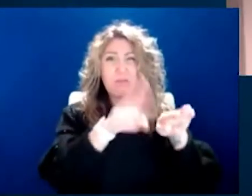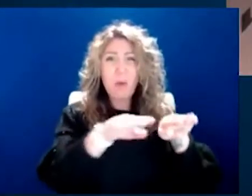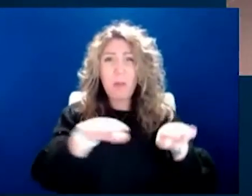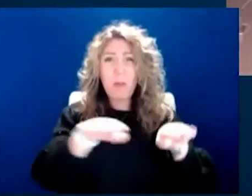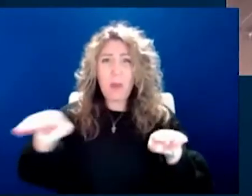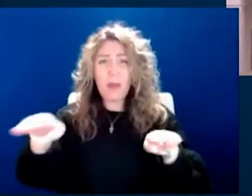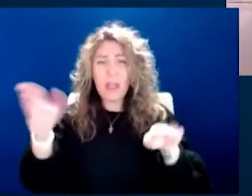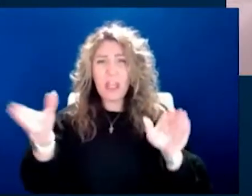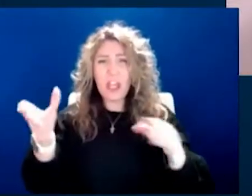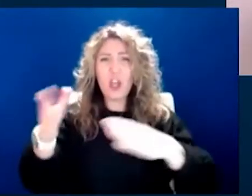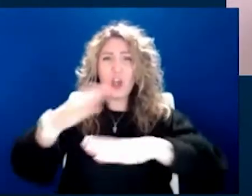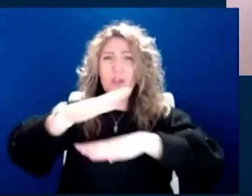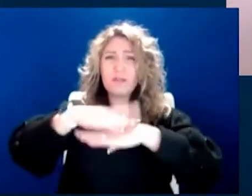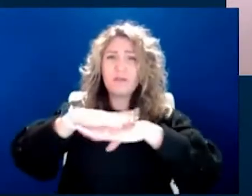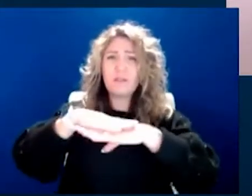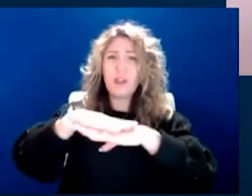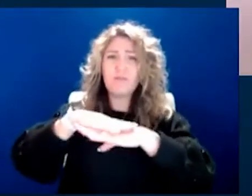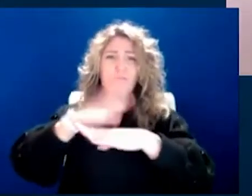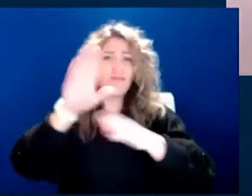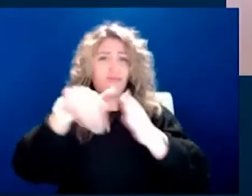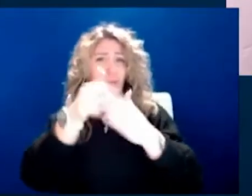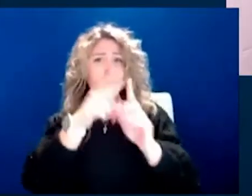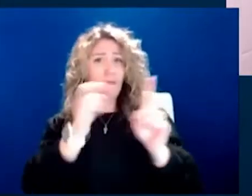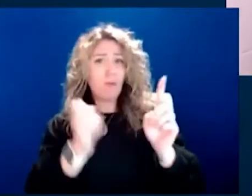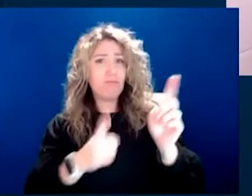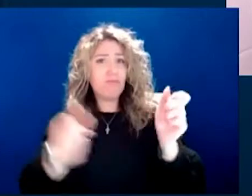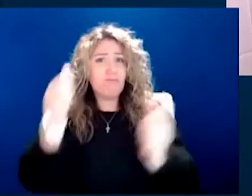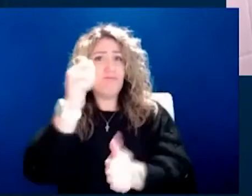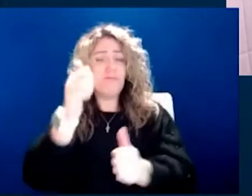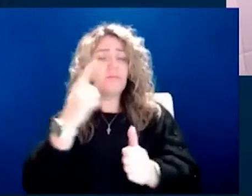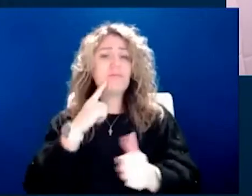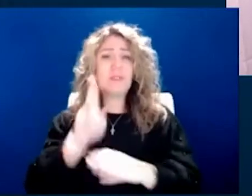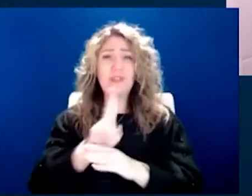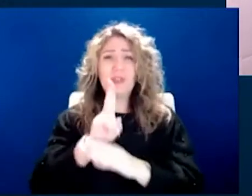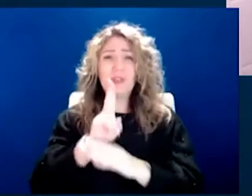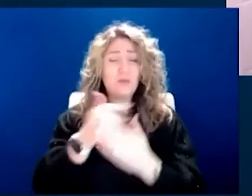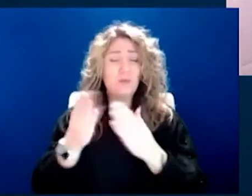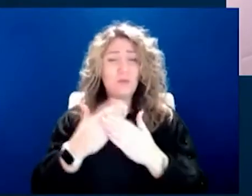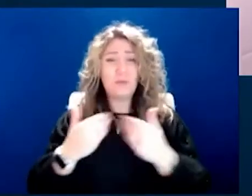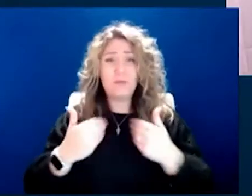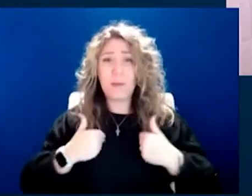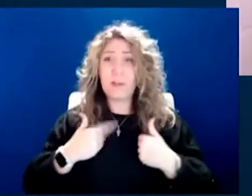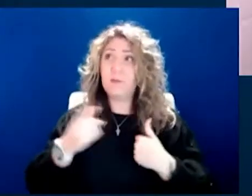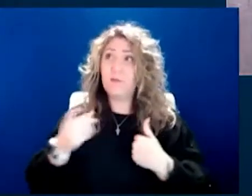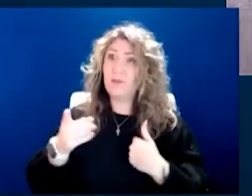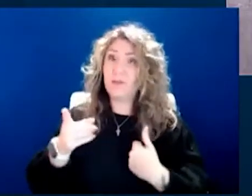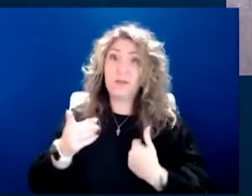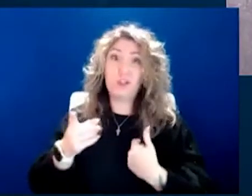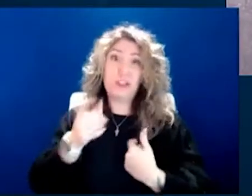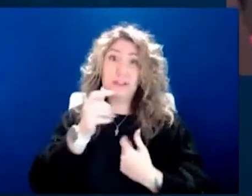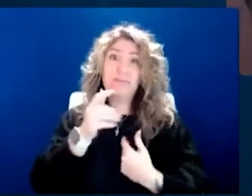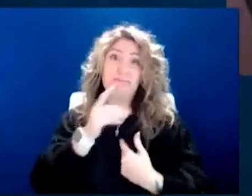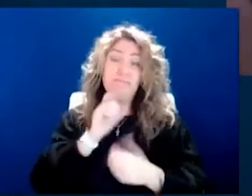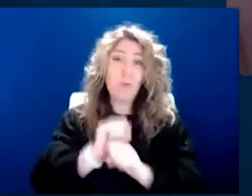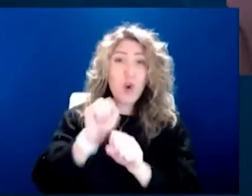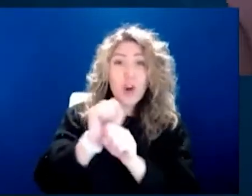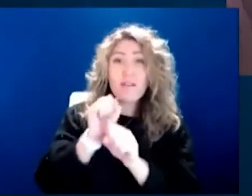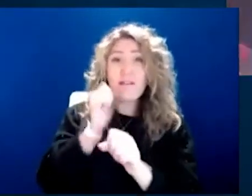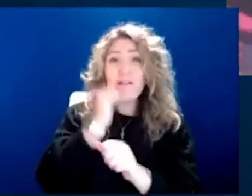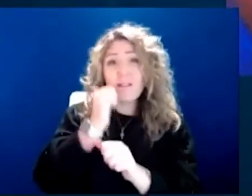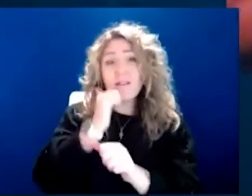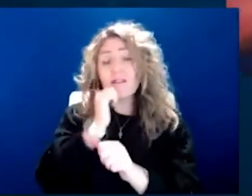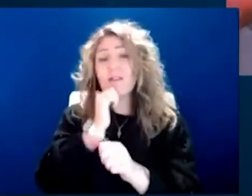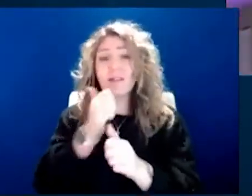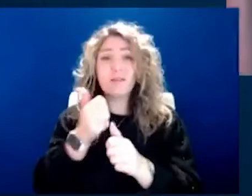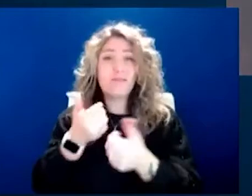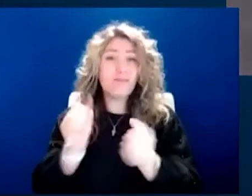from upstairs and we'll just use what we got. You're making it work the same way everybody else up on the units are trying to make it work. Absolutely. This is